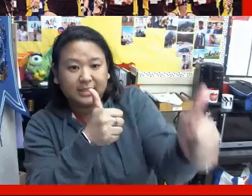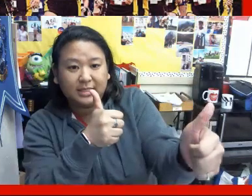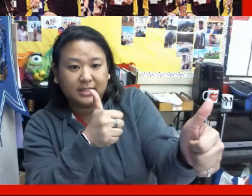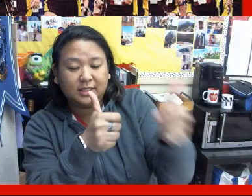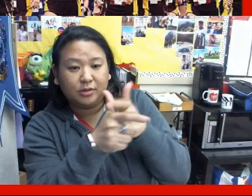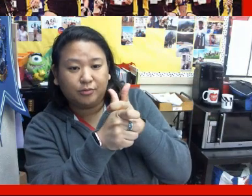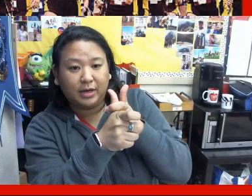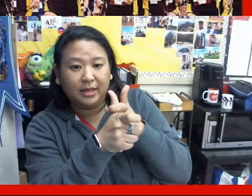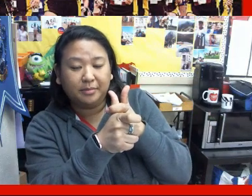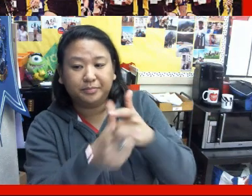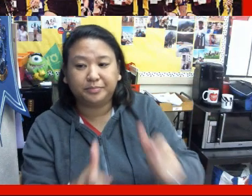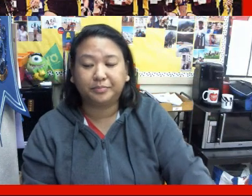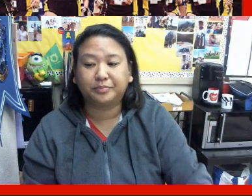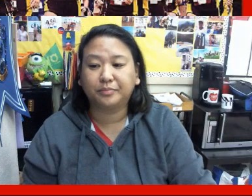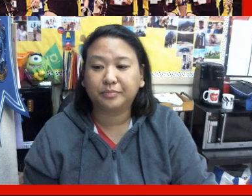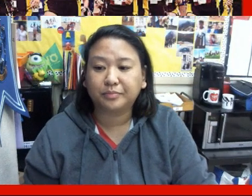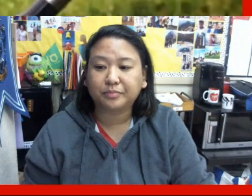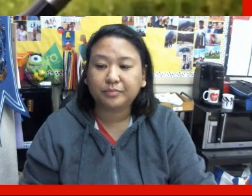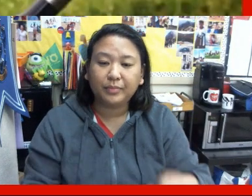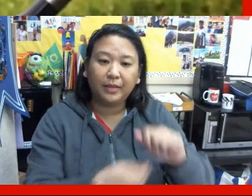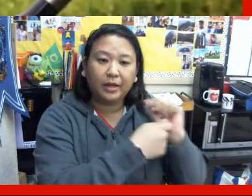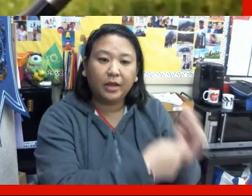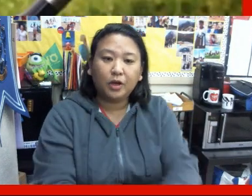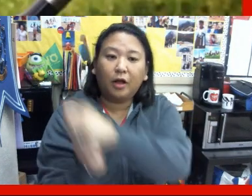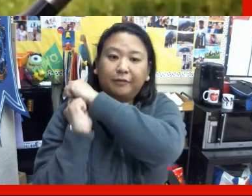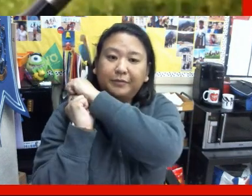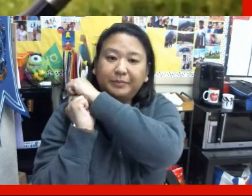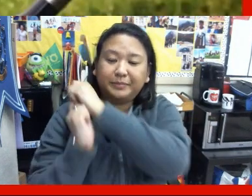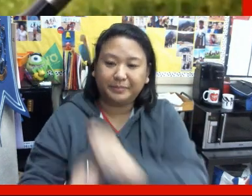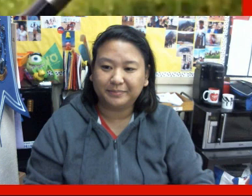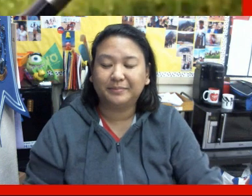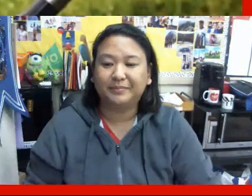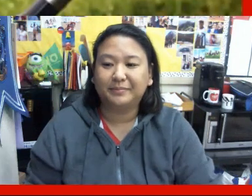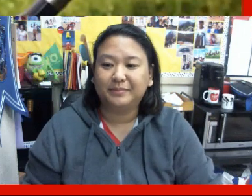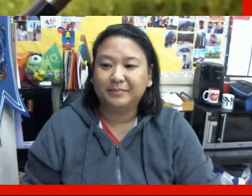So distance running. And then golf.